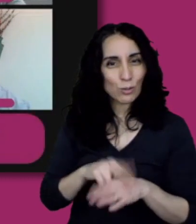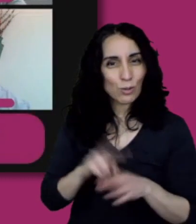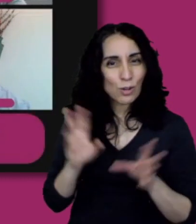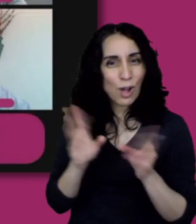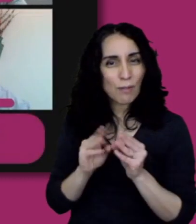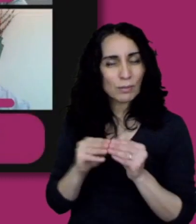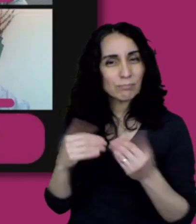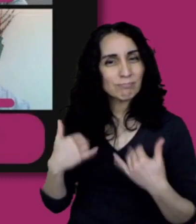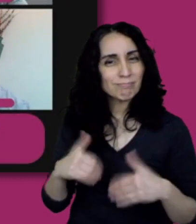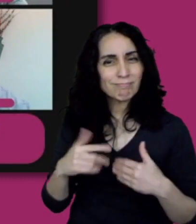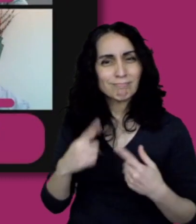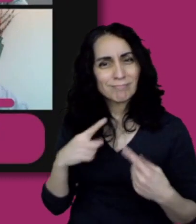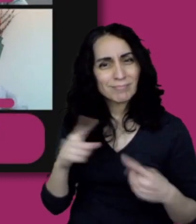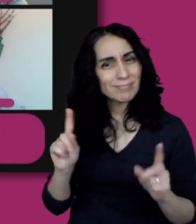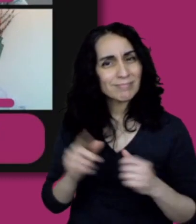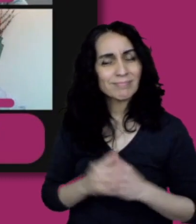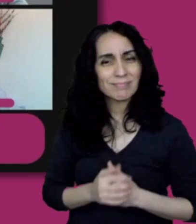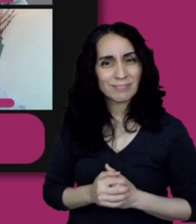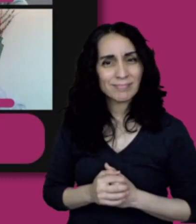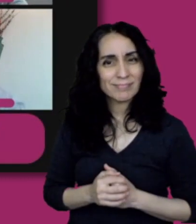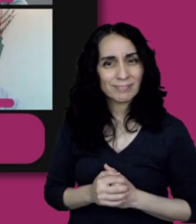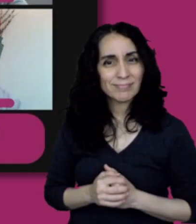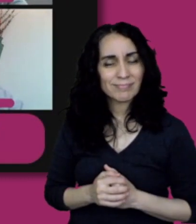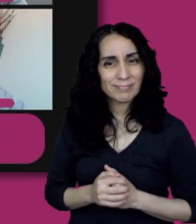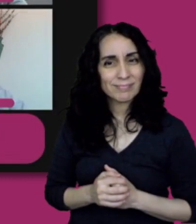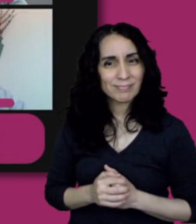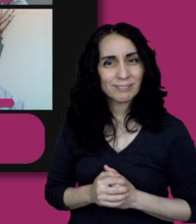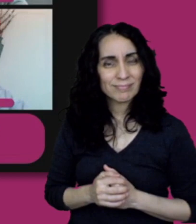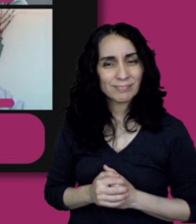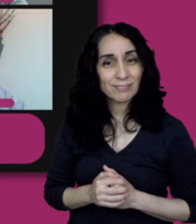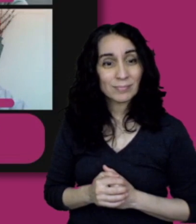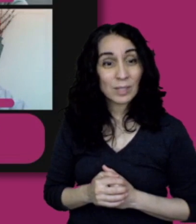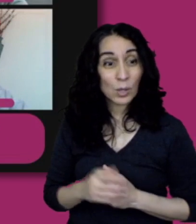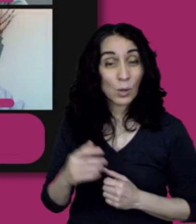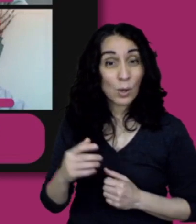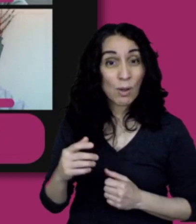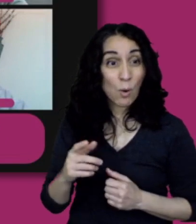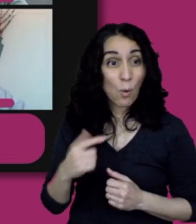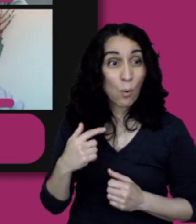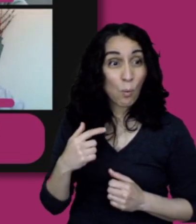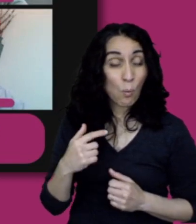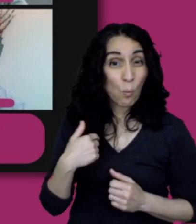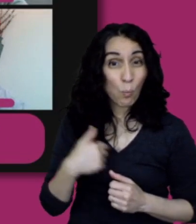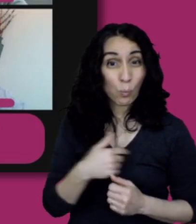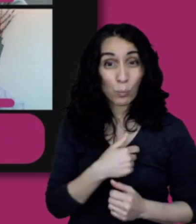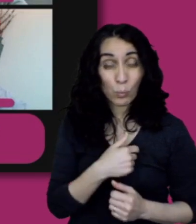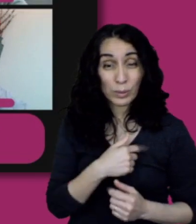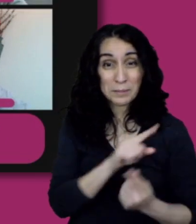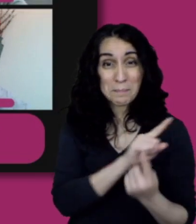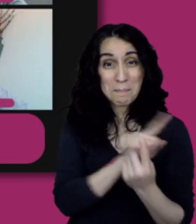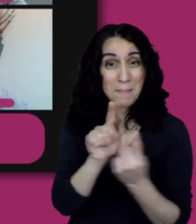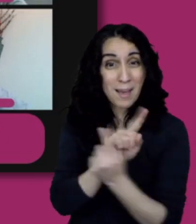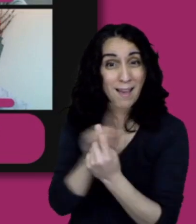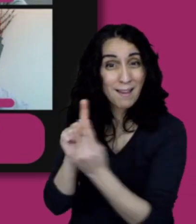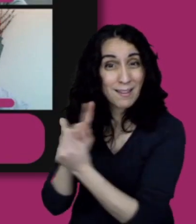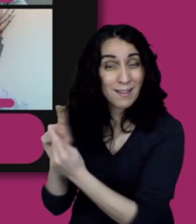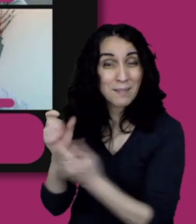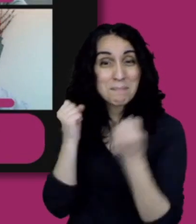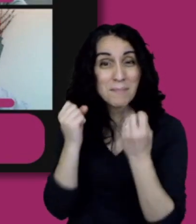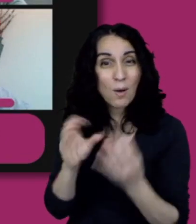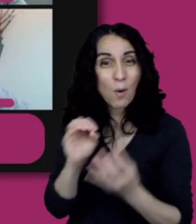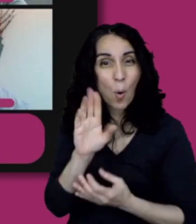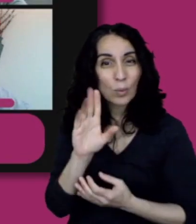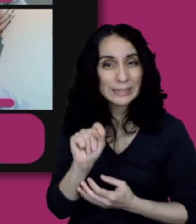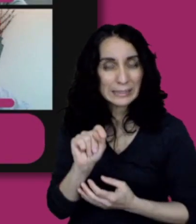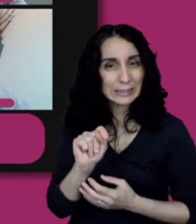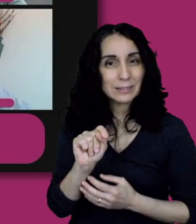And that was a success on so many levels. It was our first opportunity to meet a lot of different OTs that we had only talked to